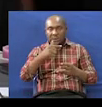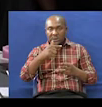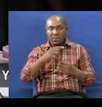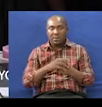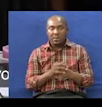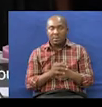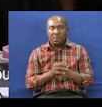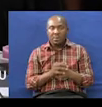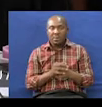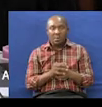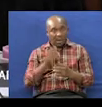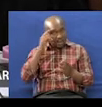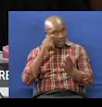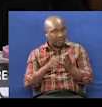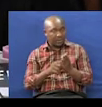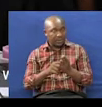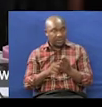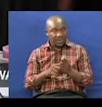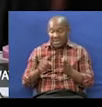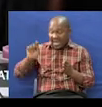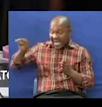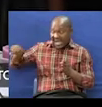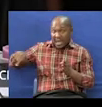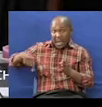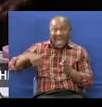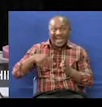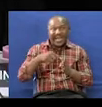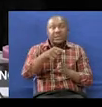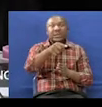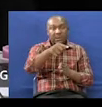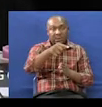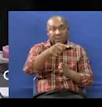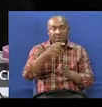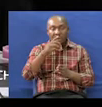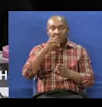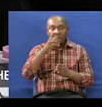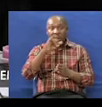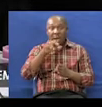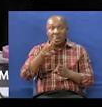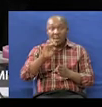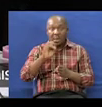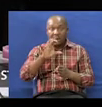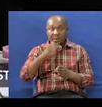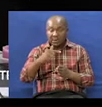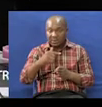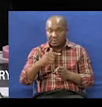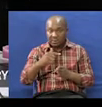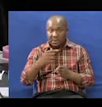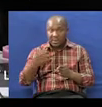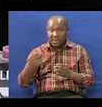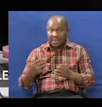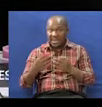This jet directs the gas to the barrel. It directs the gas to